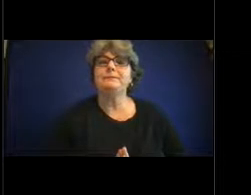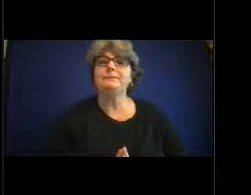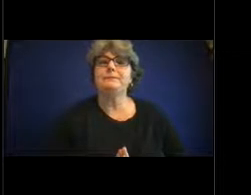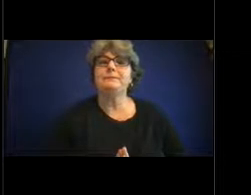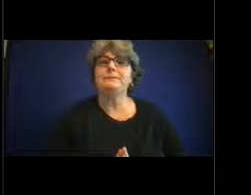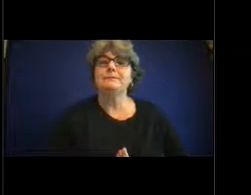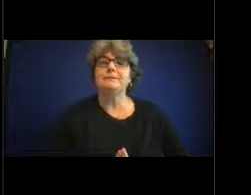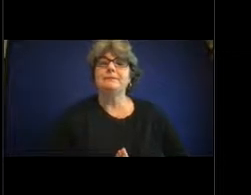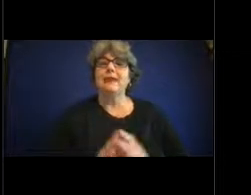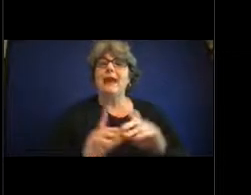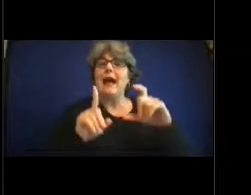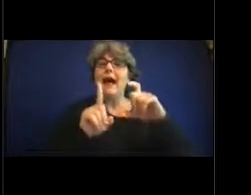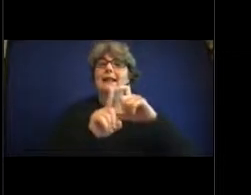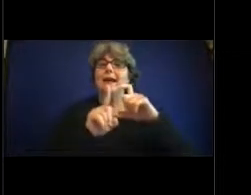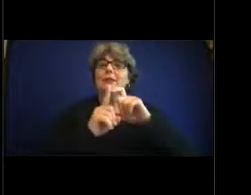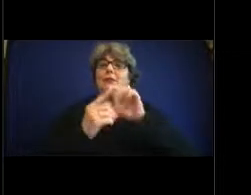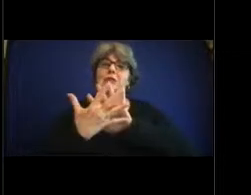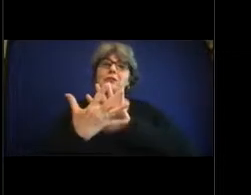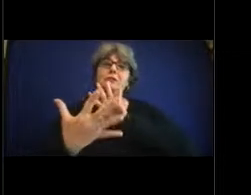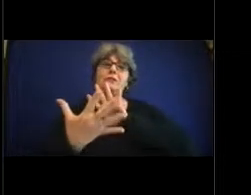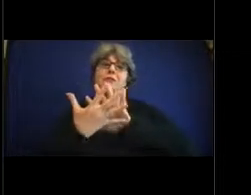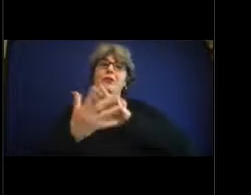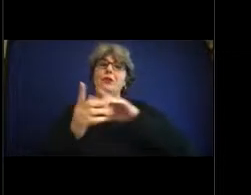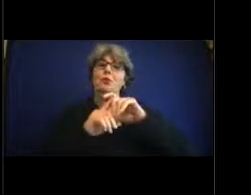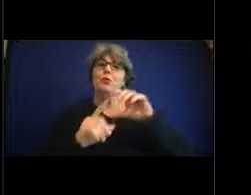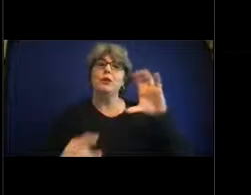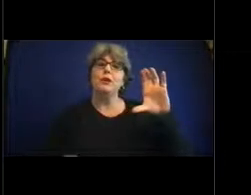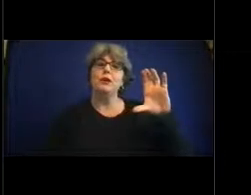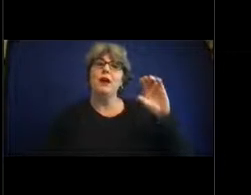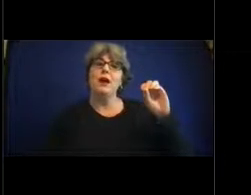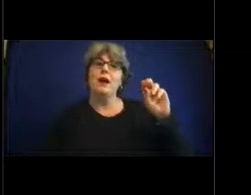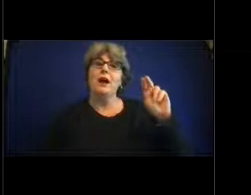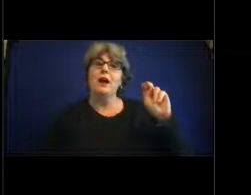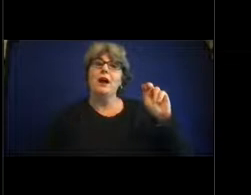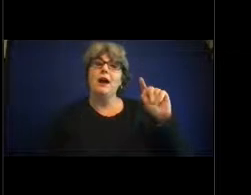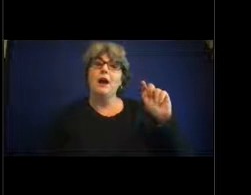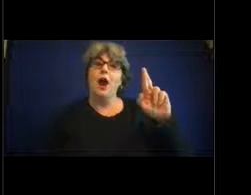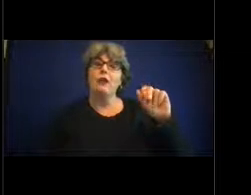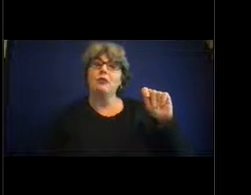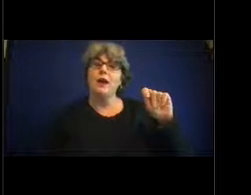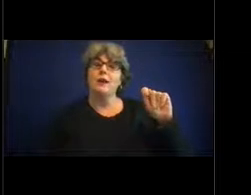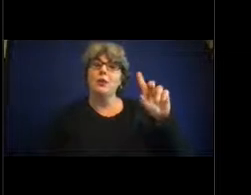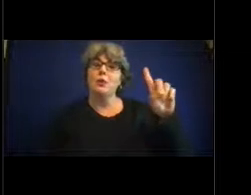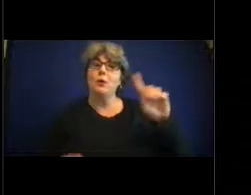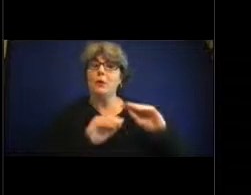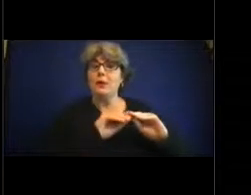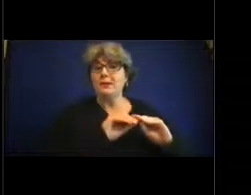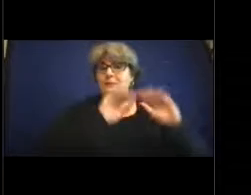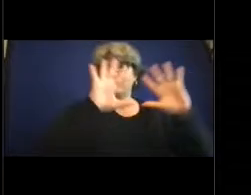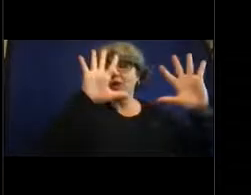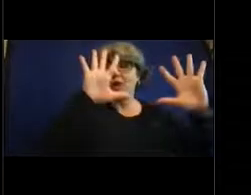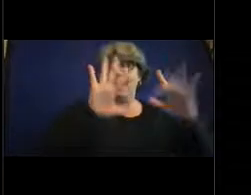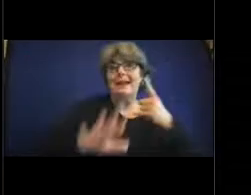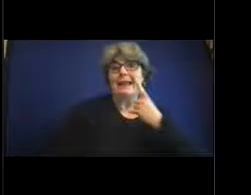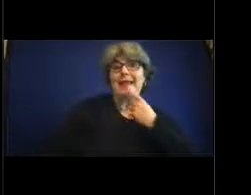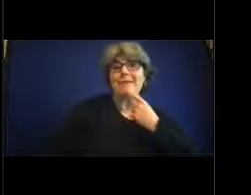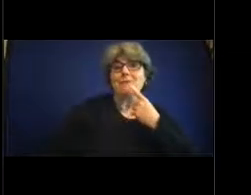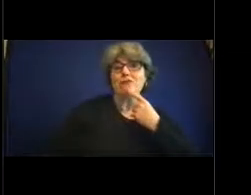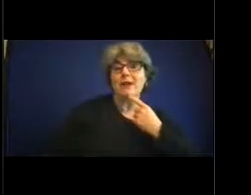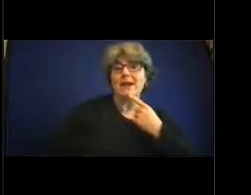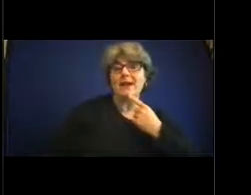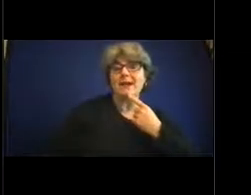called contrast, and I like how one side of the photo is brighter and more red, and then as we go to the